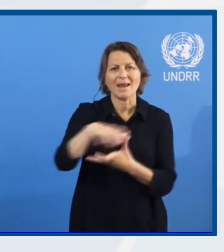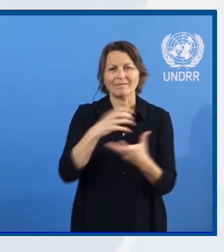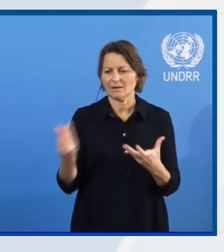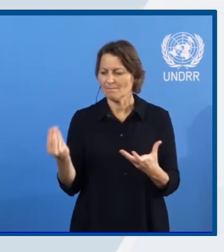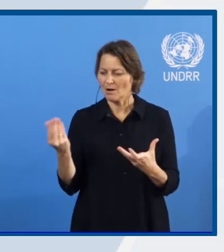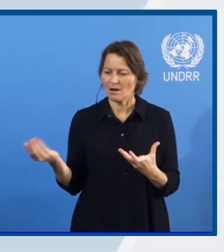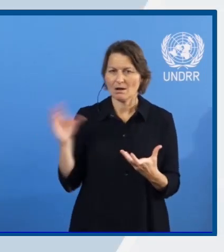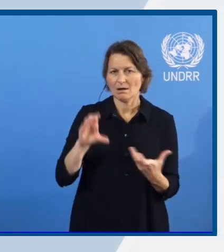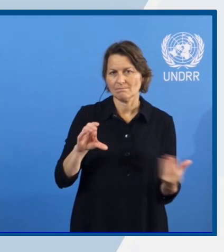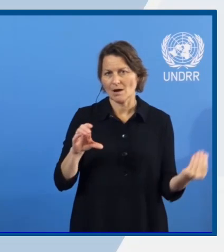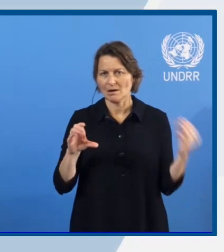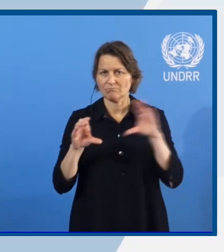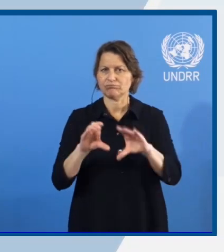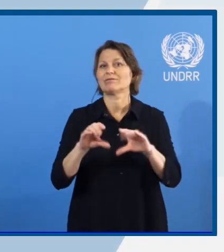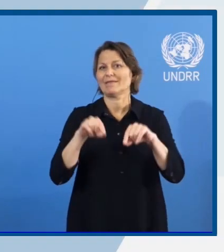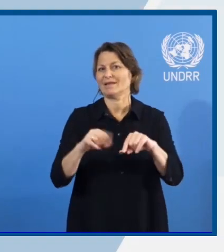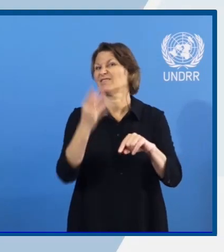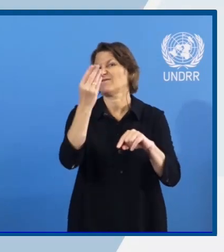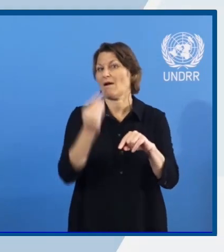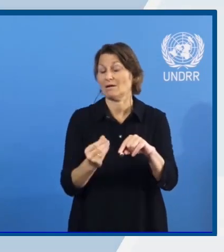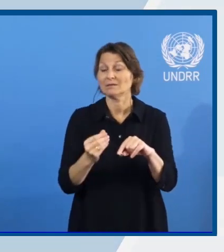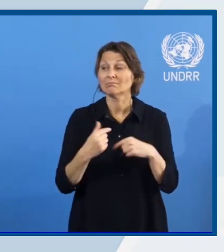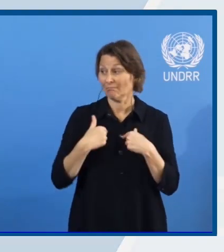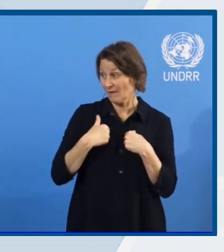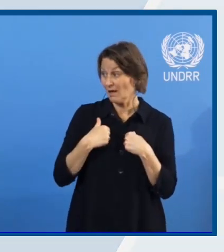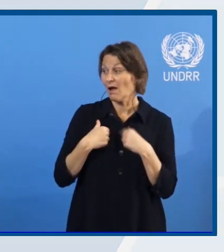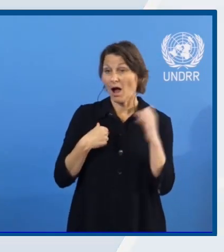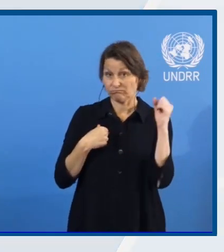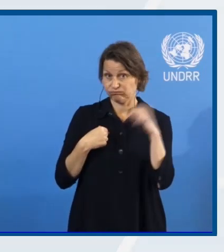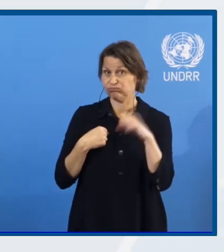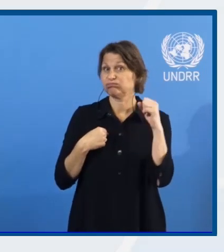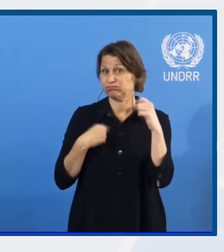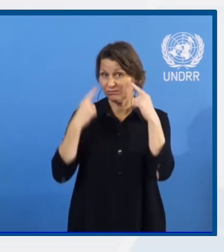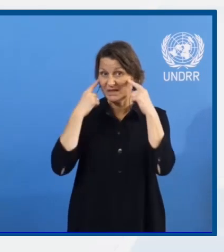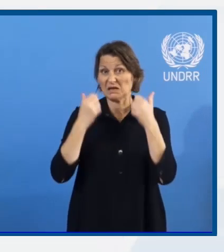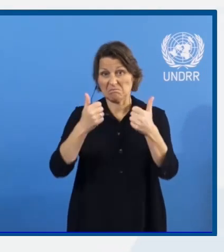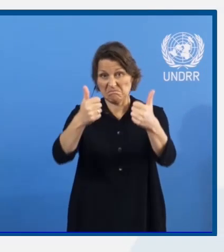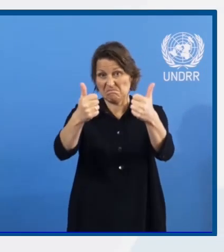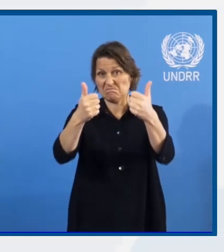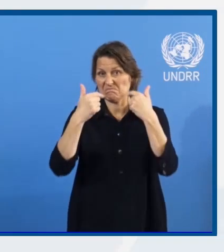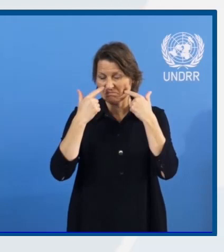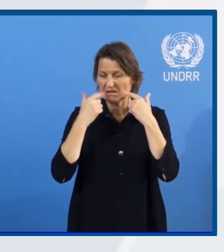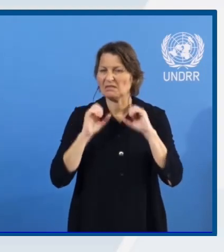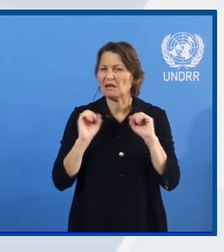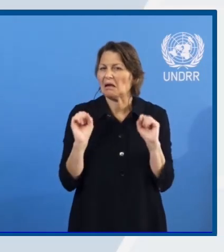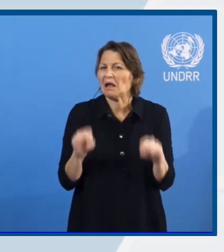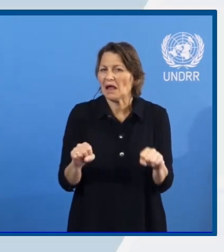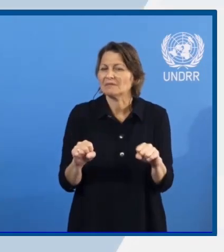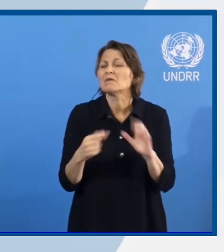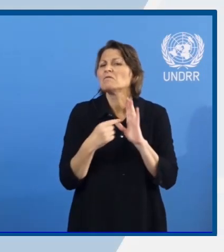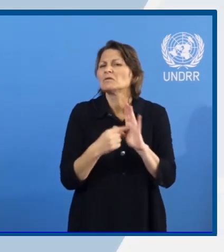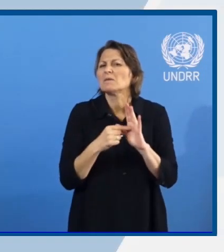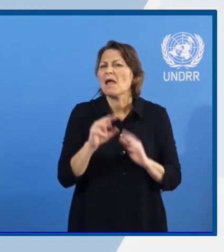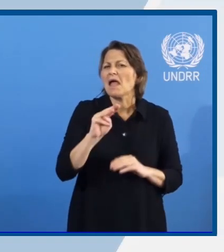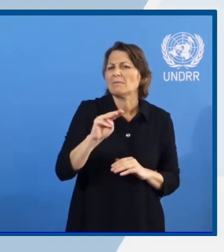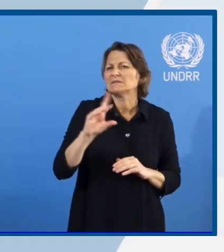that. Personally, I would agree with that notion as well. I do think there's a space also for MDBs, as you referred